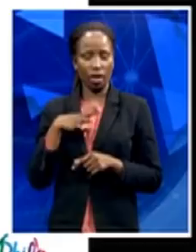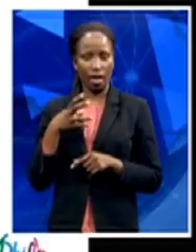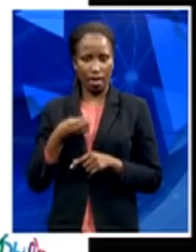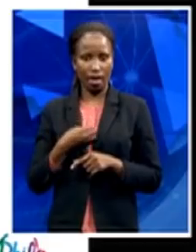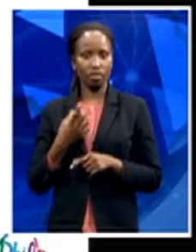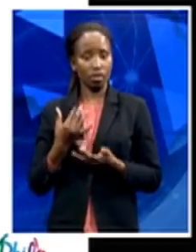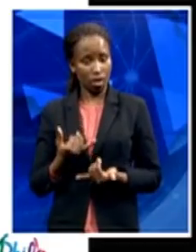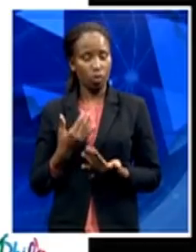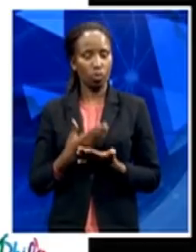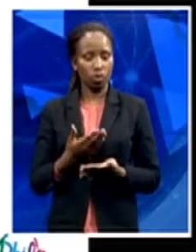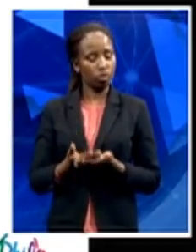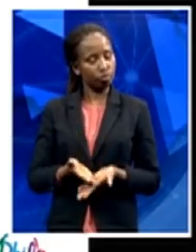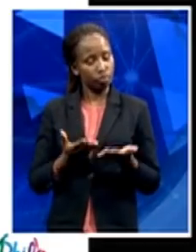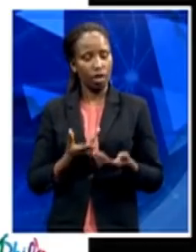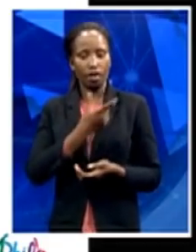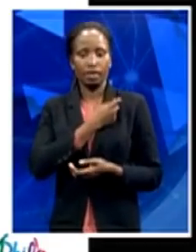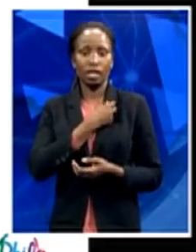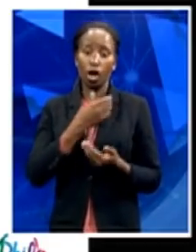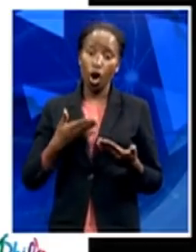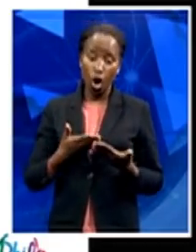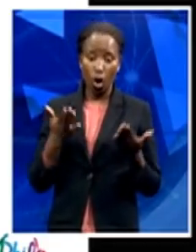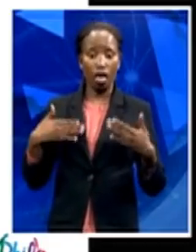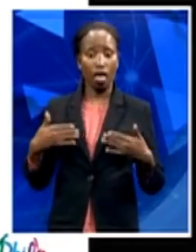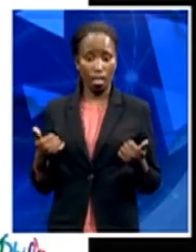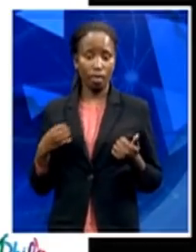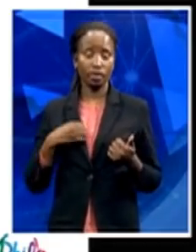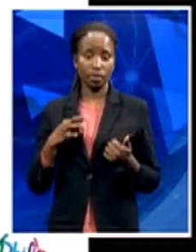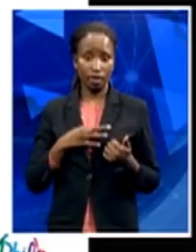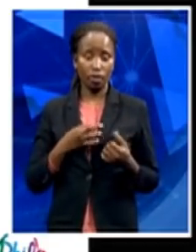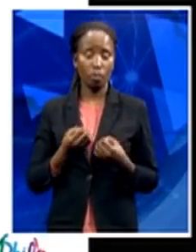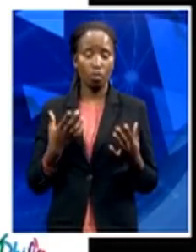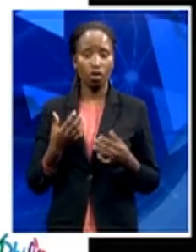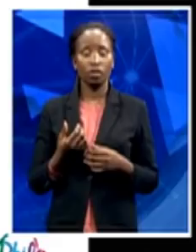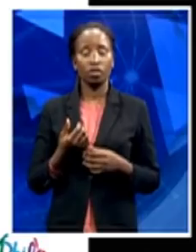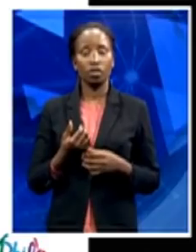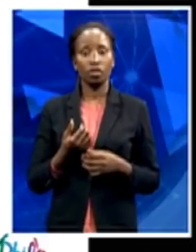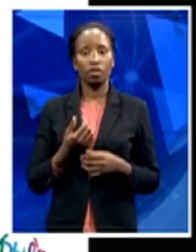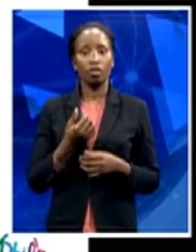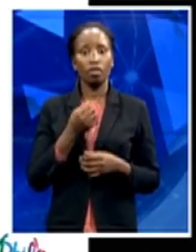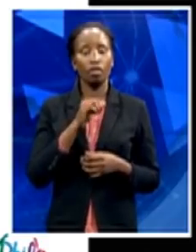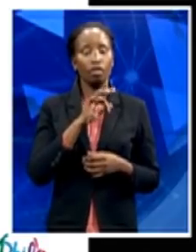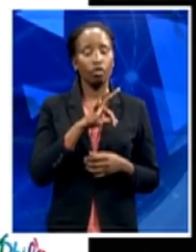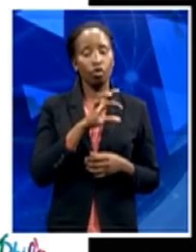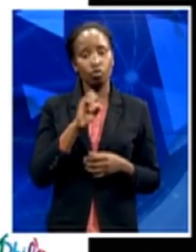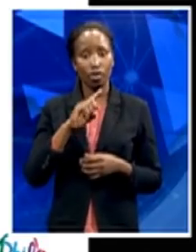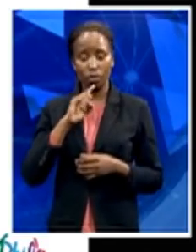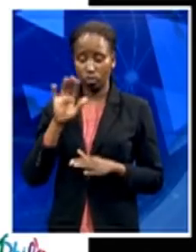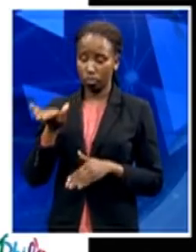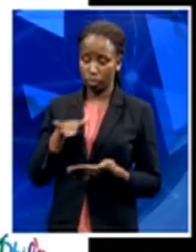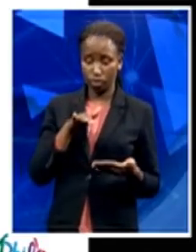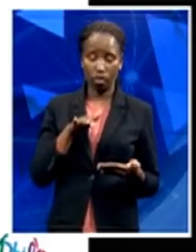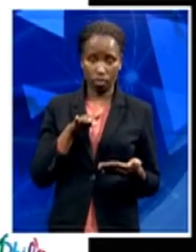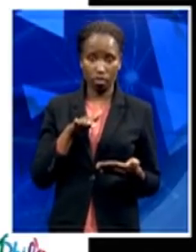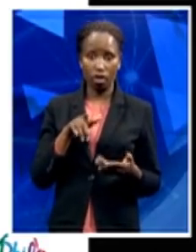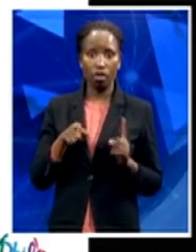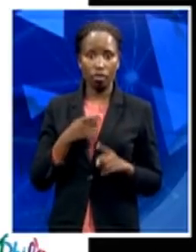healthcare workers with the 300,000 vaccines within 10 working days. And what we are also saying is that based on the